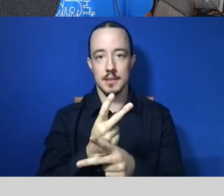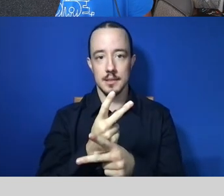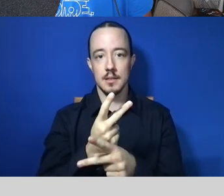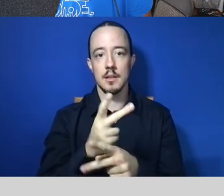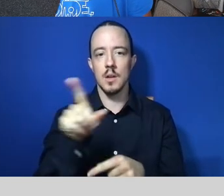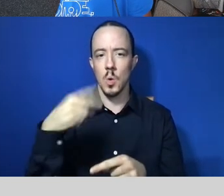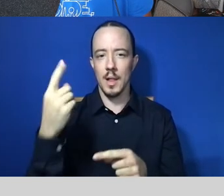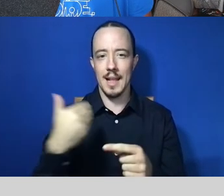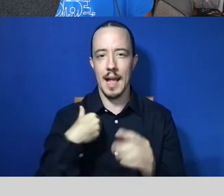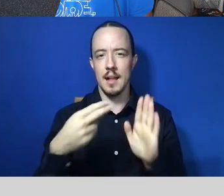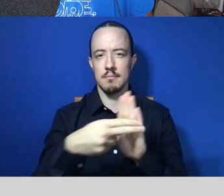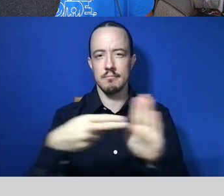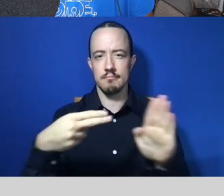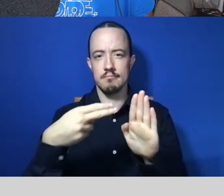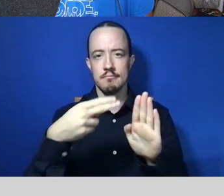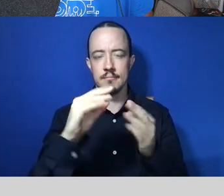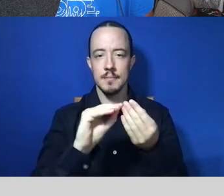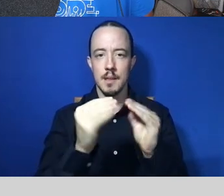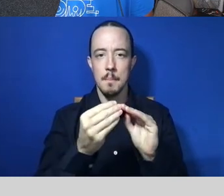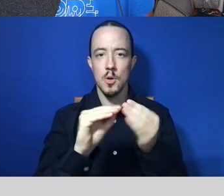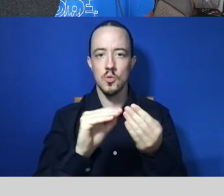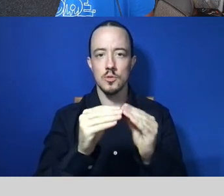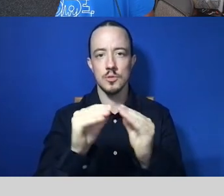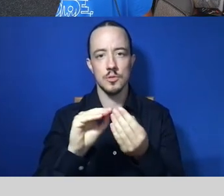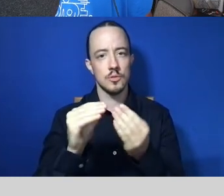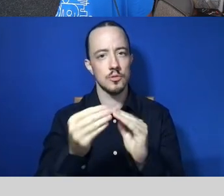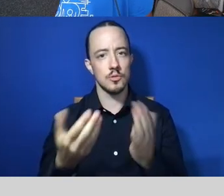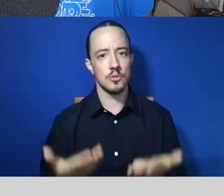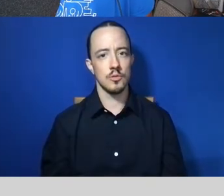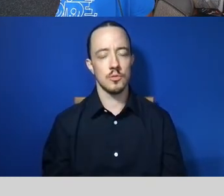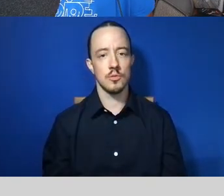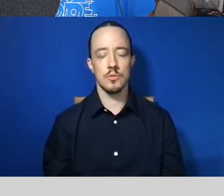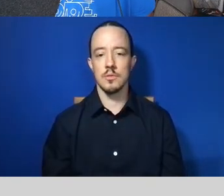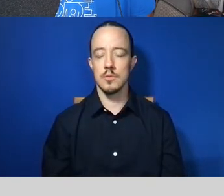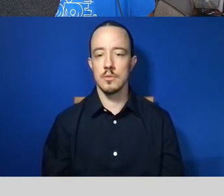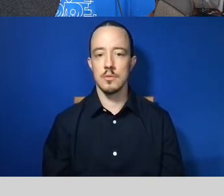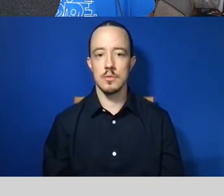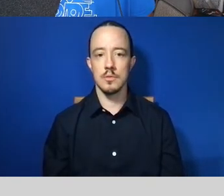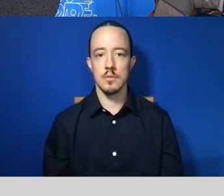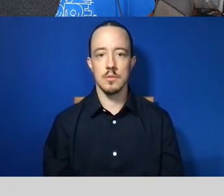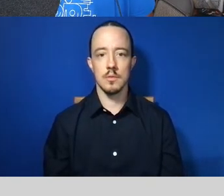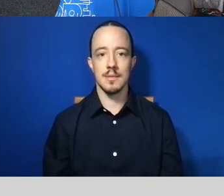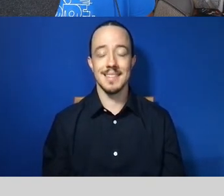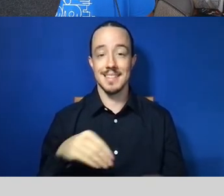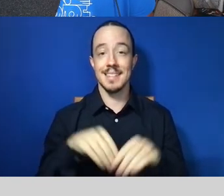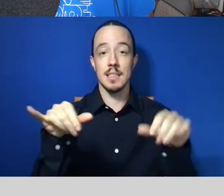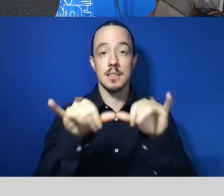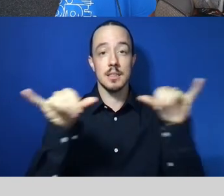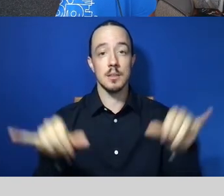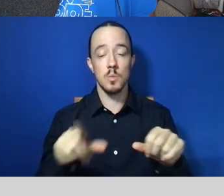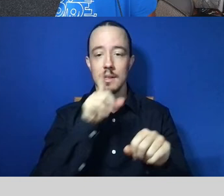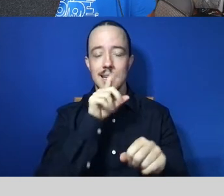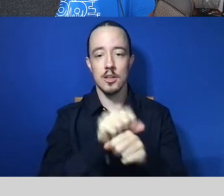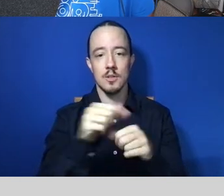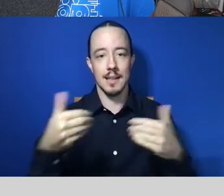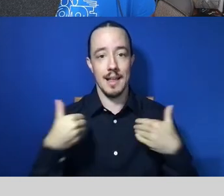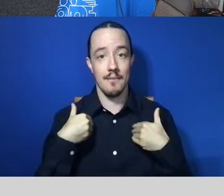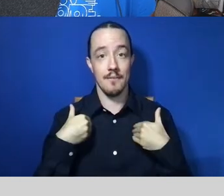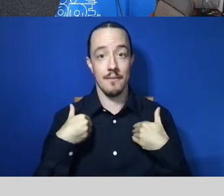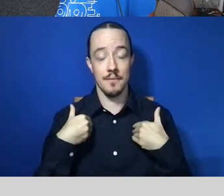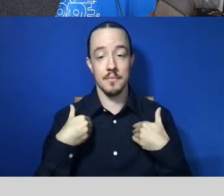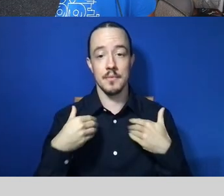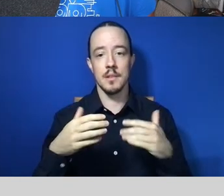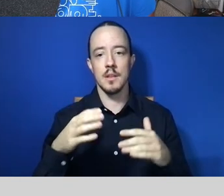had the call types and we just had these codes. In the system, we